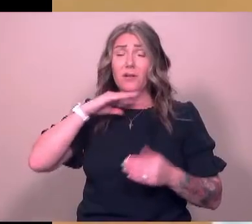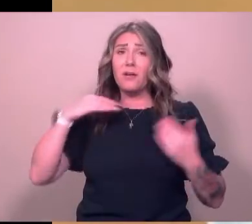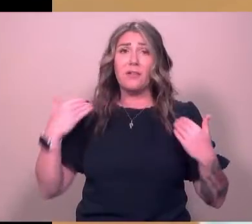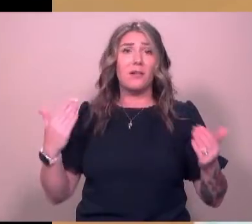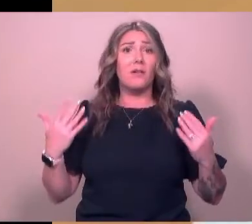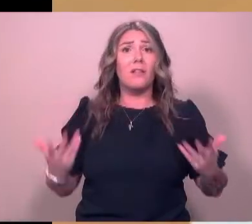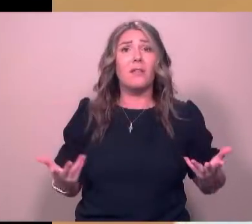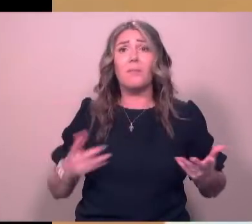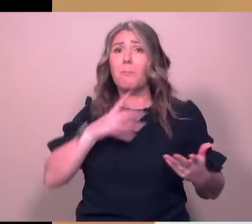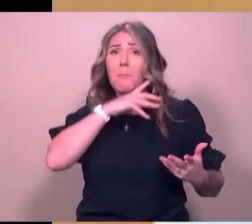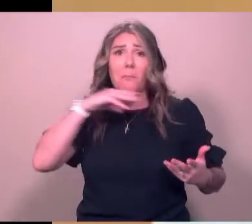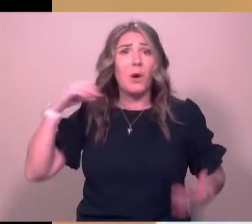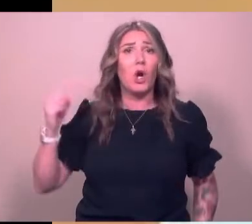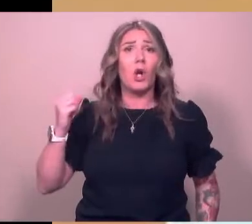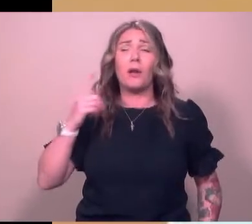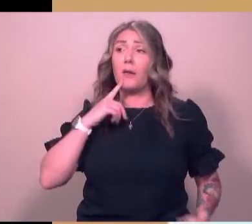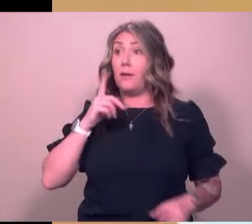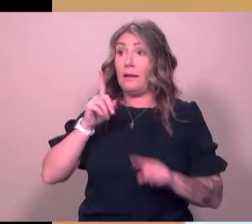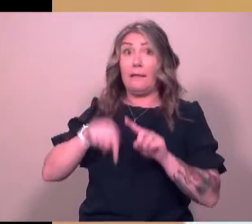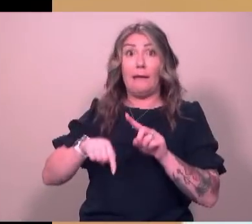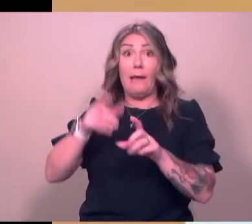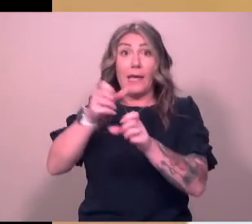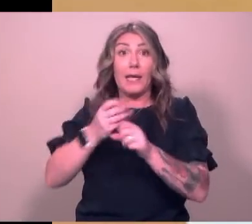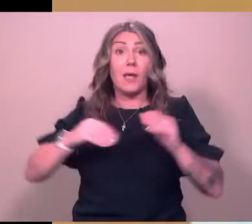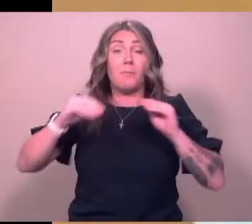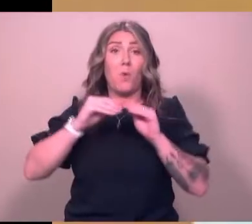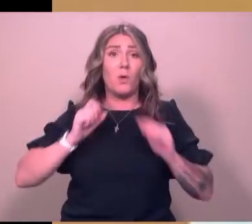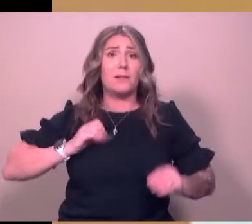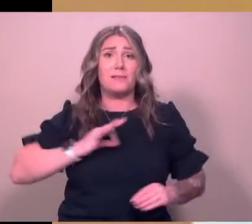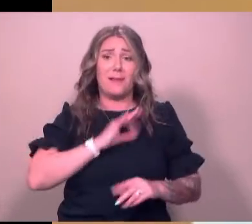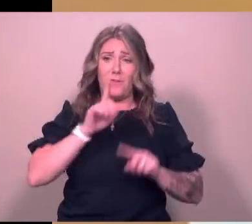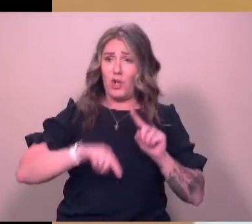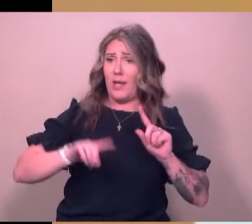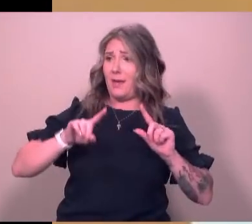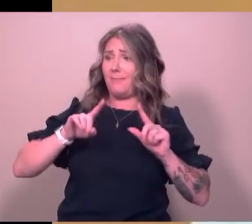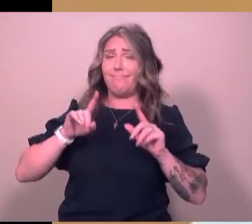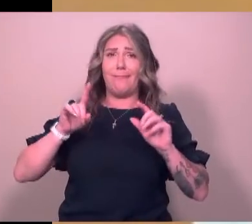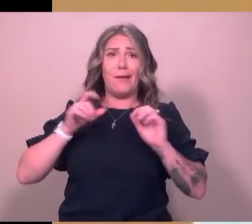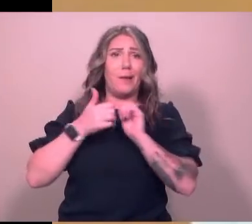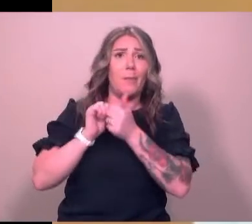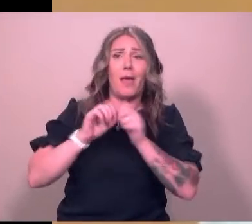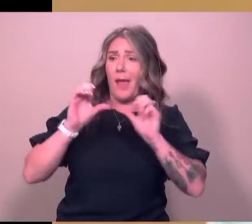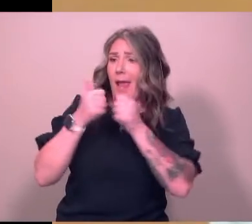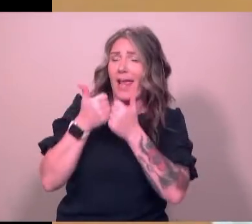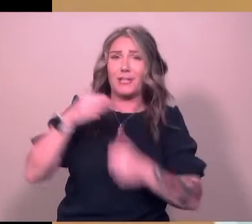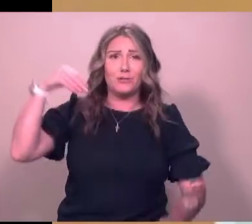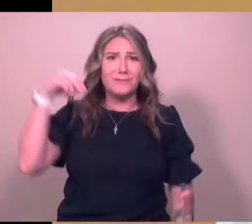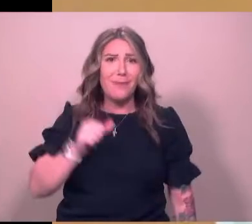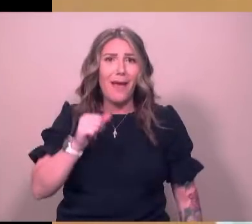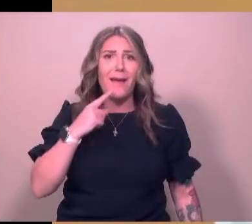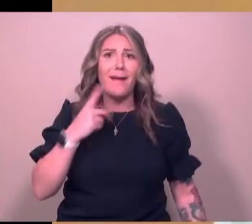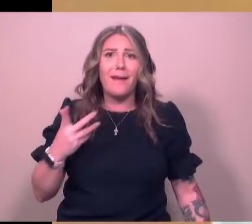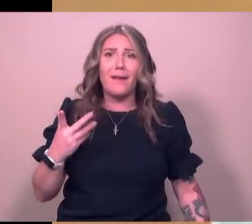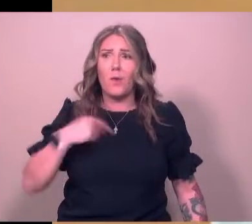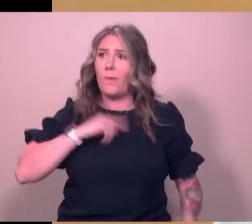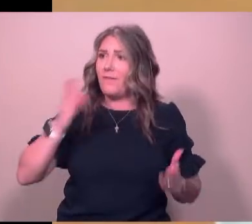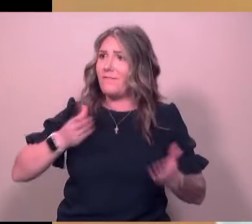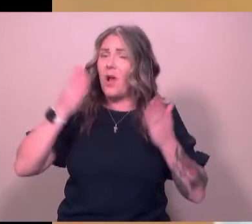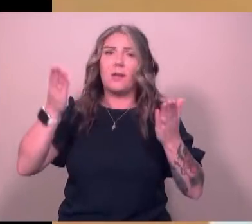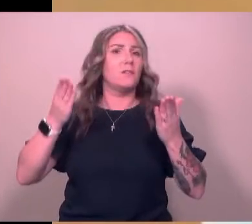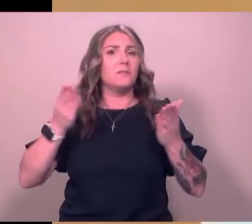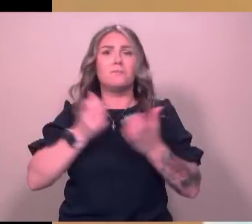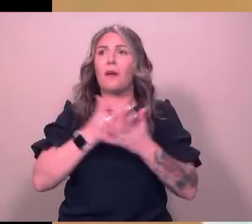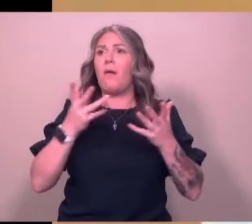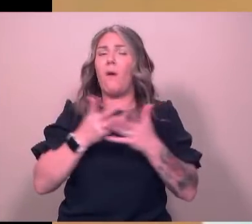can't get more staff because we can't compete with agency pay. We've offered insane amounts